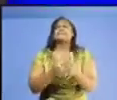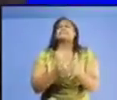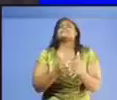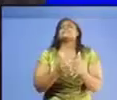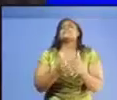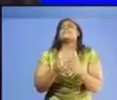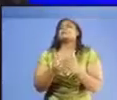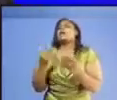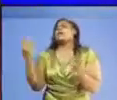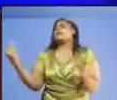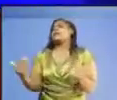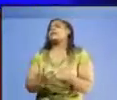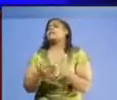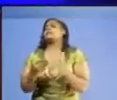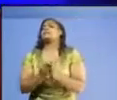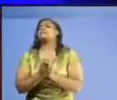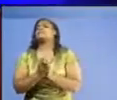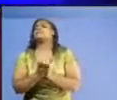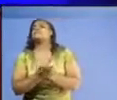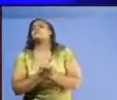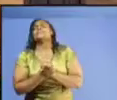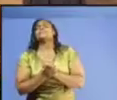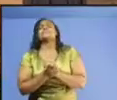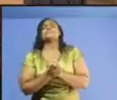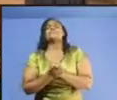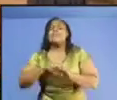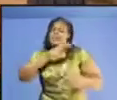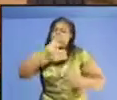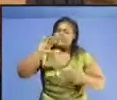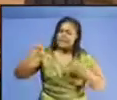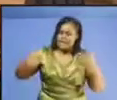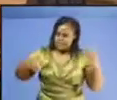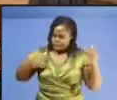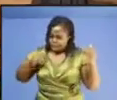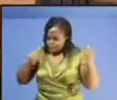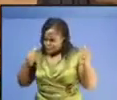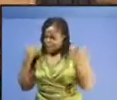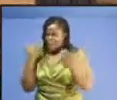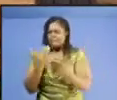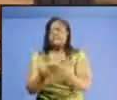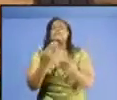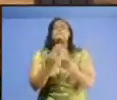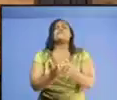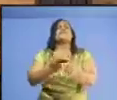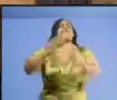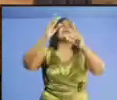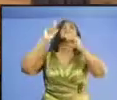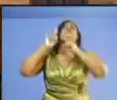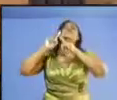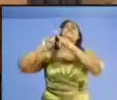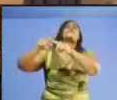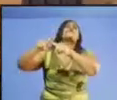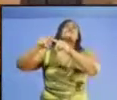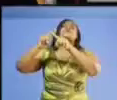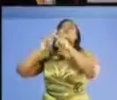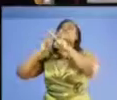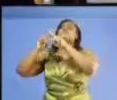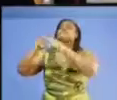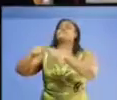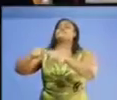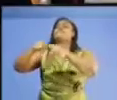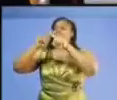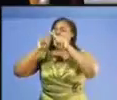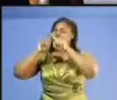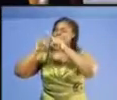Can you sing it for me one more time? And all my life, yes, you have been faithful. I don't know about